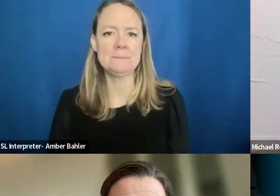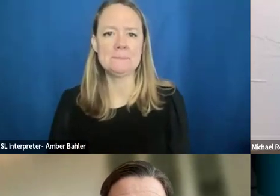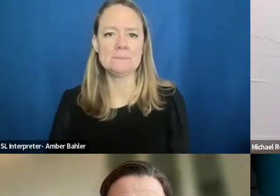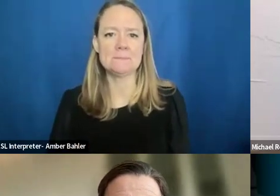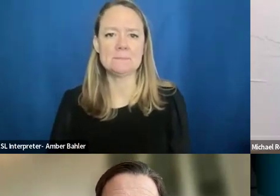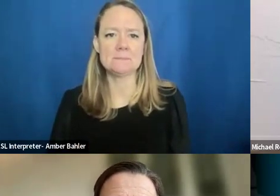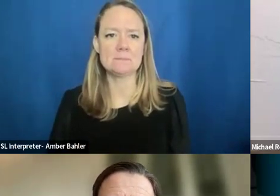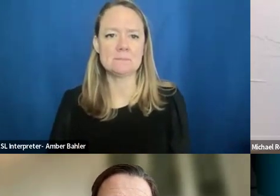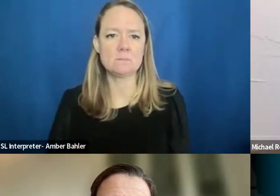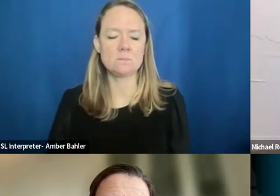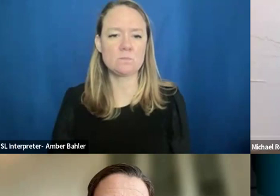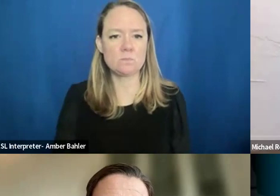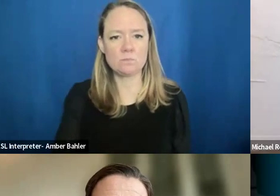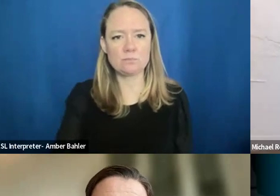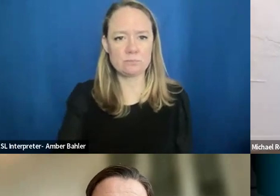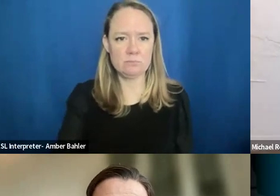I think for starters,